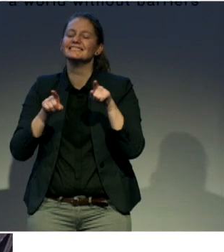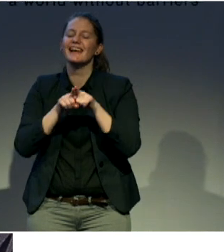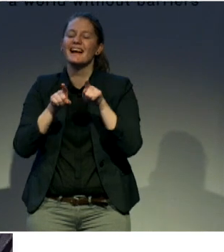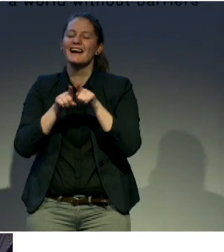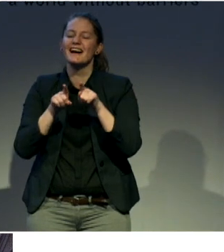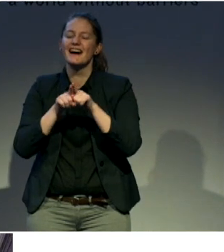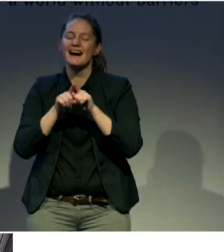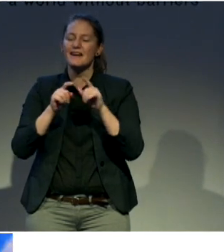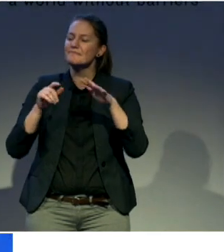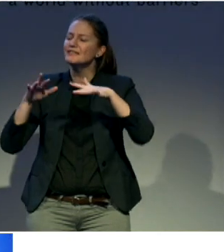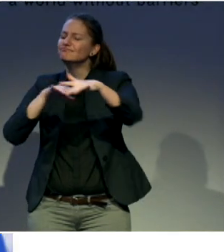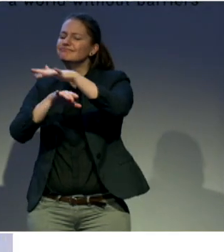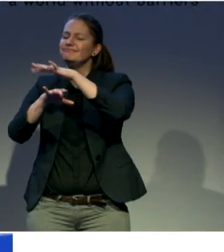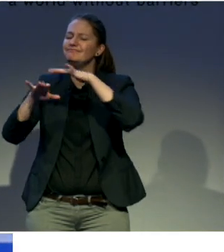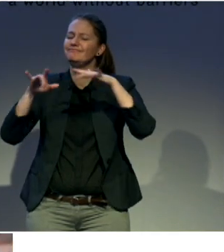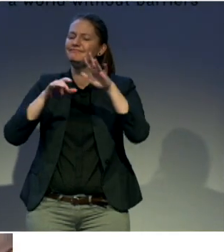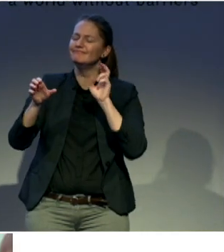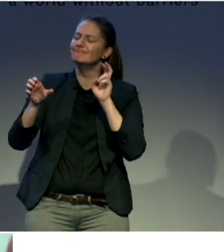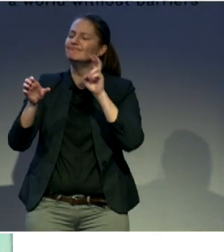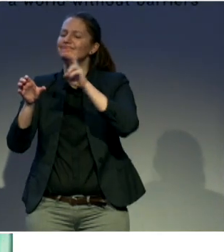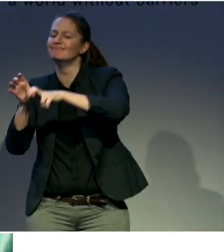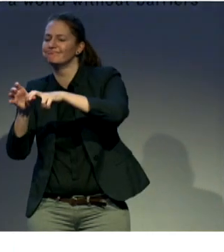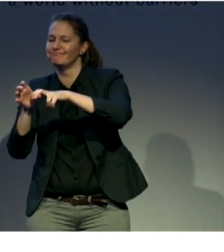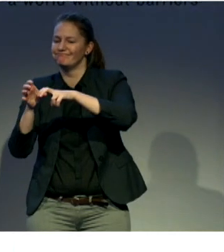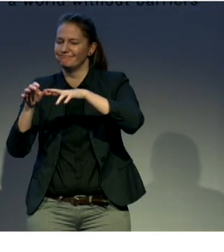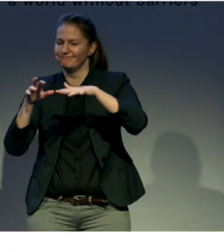society, I could be